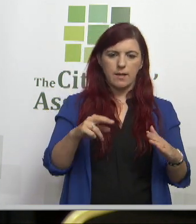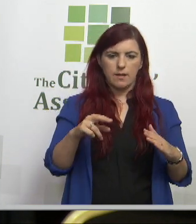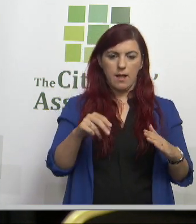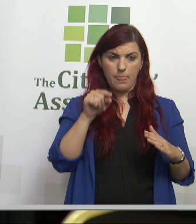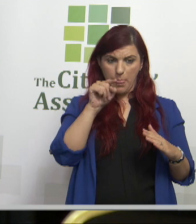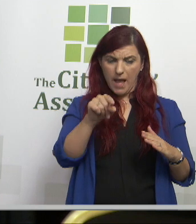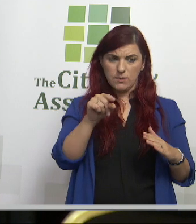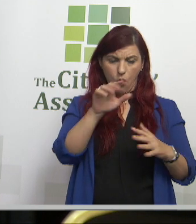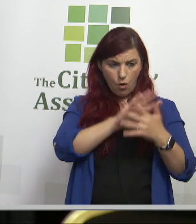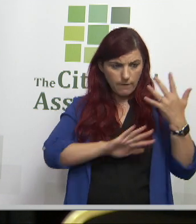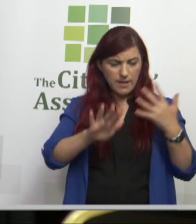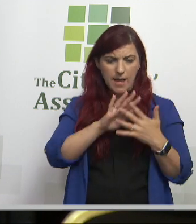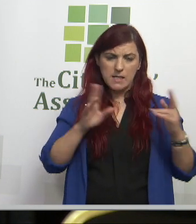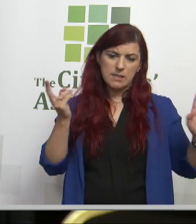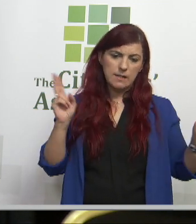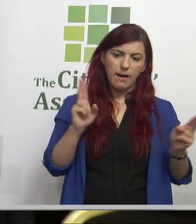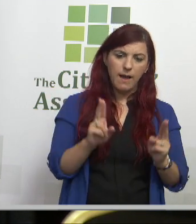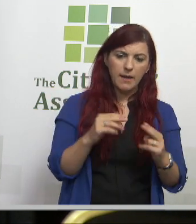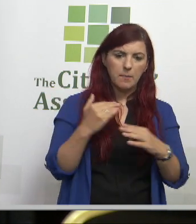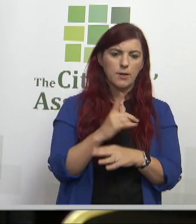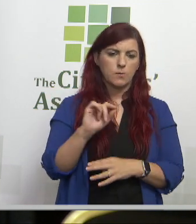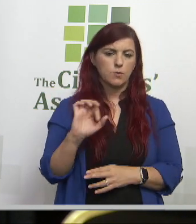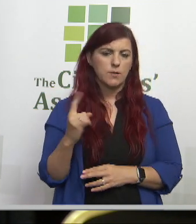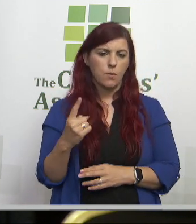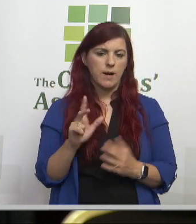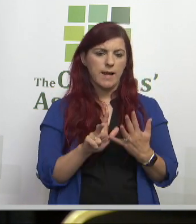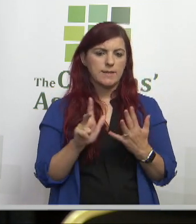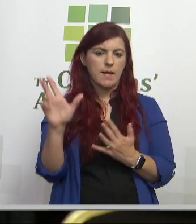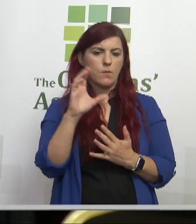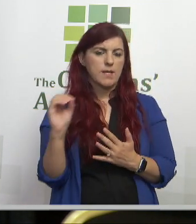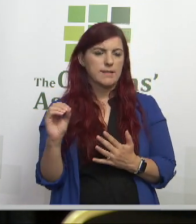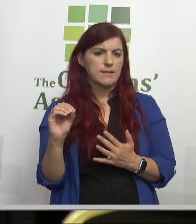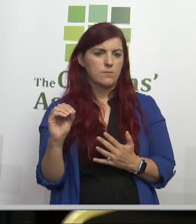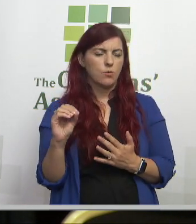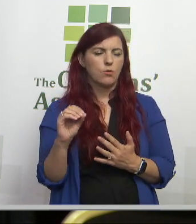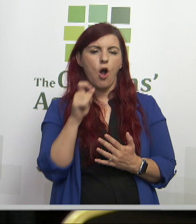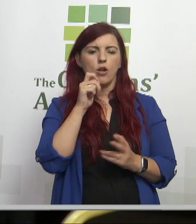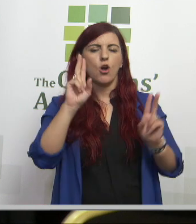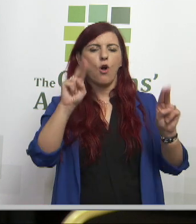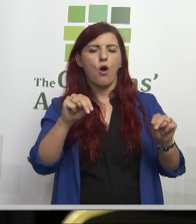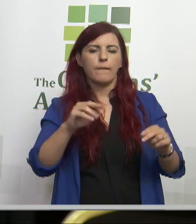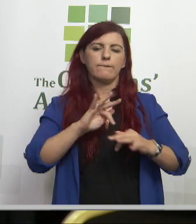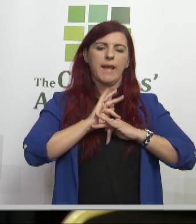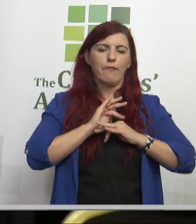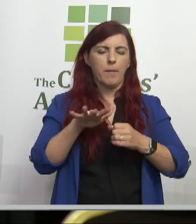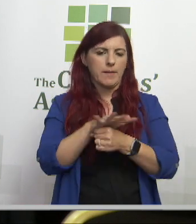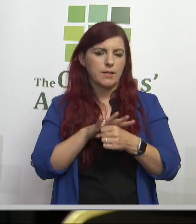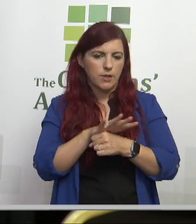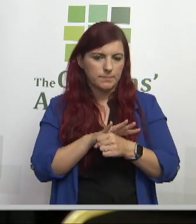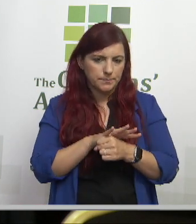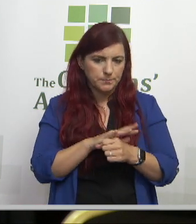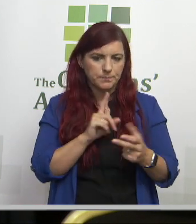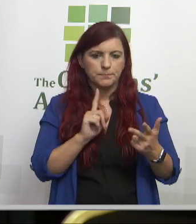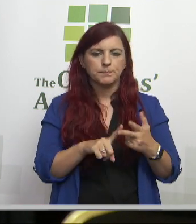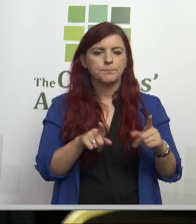declined greatly again in 2021, 88% in unfavourable condition. Species richness, which also is an indicator of